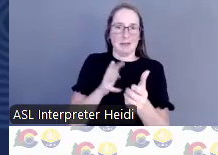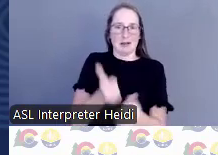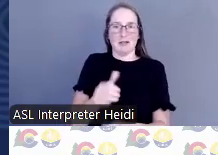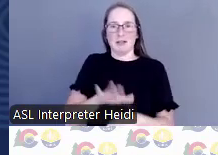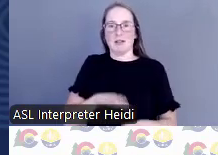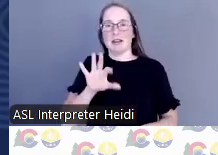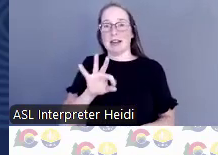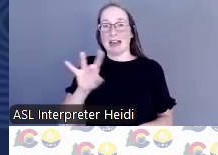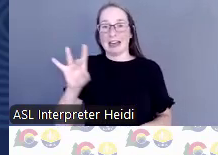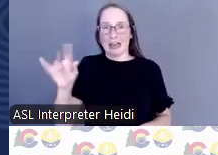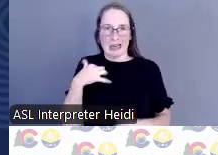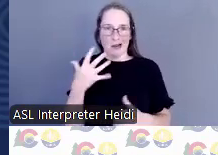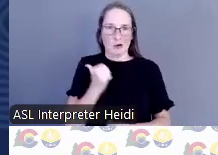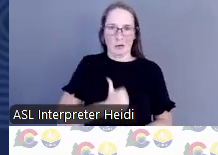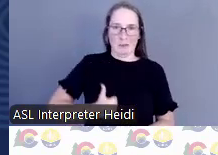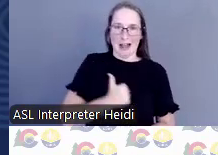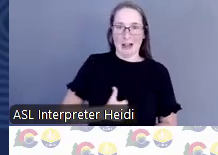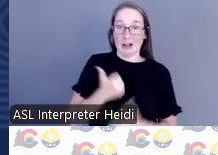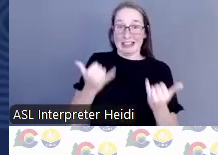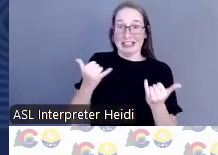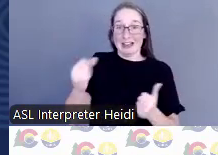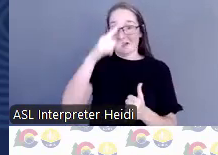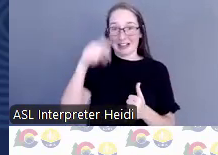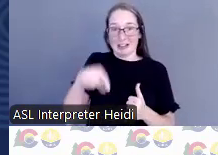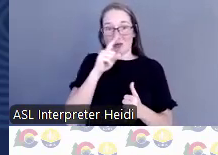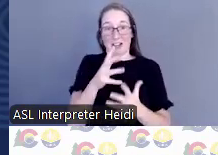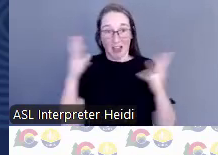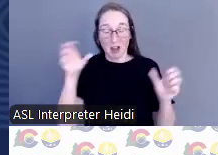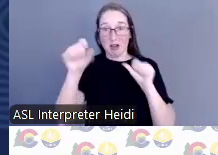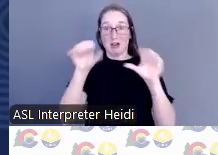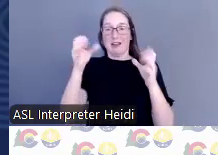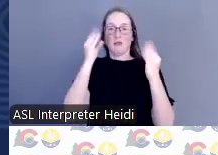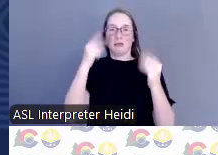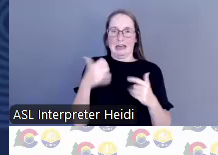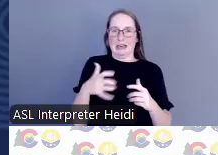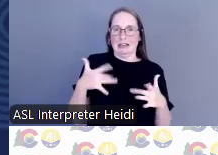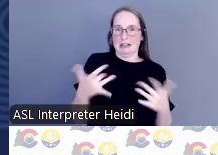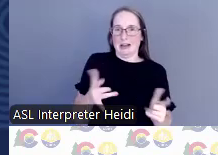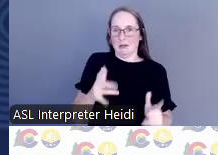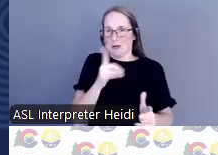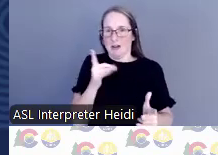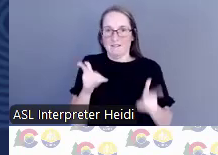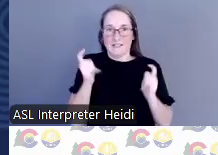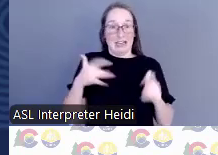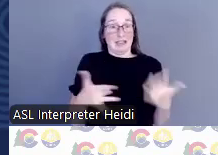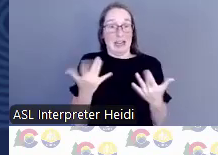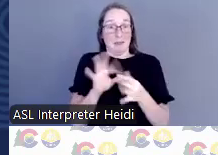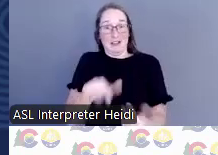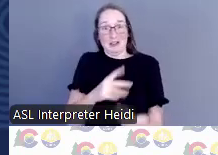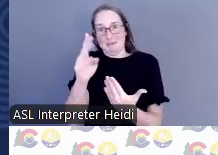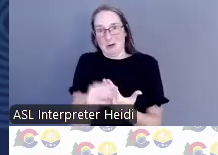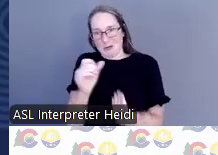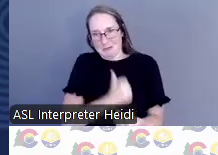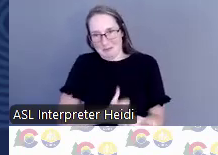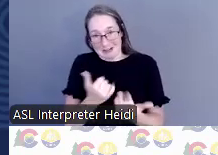988. I want to apologize in advance because this is a lot of information. I tend to talk fast and I get very excited about this program. So if